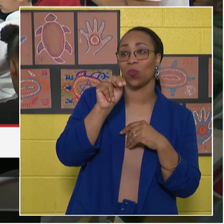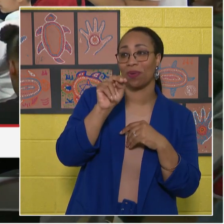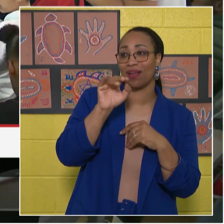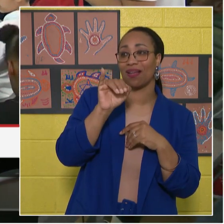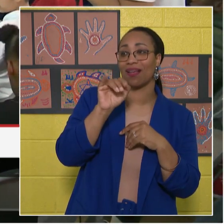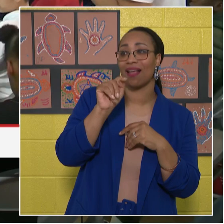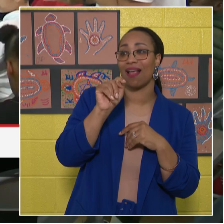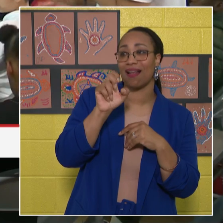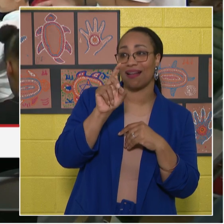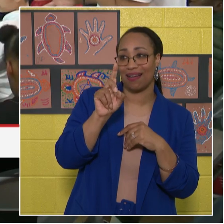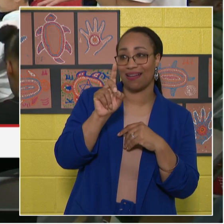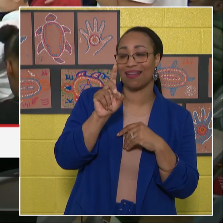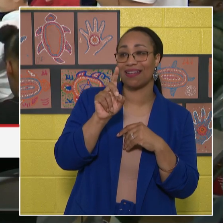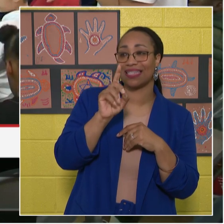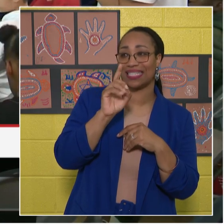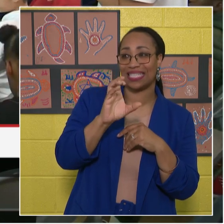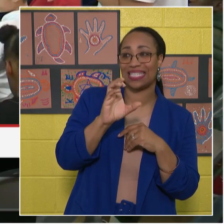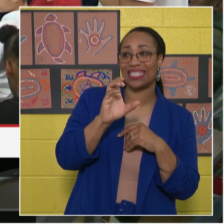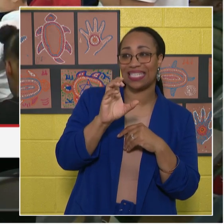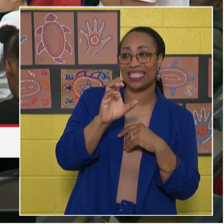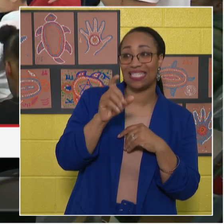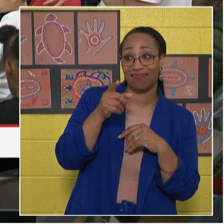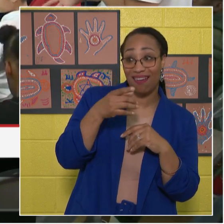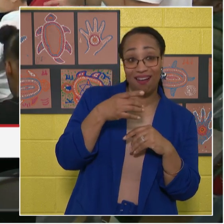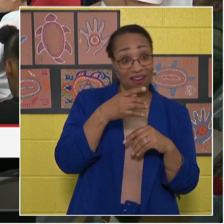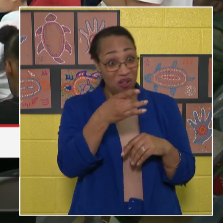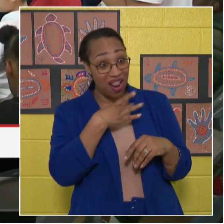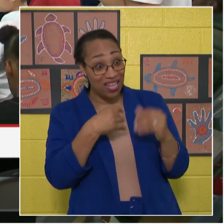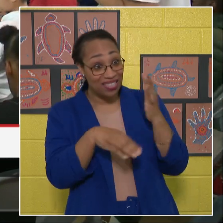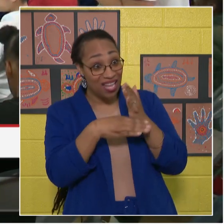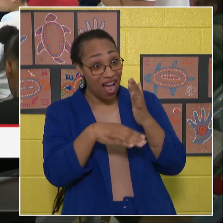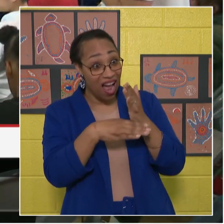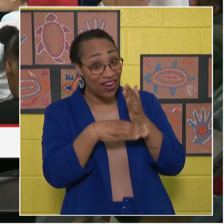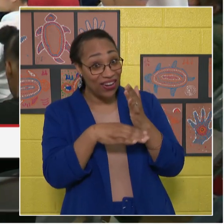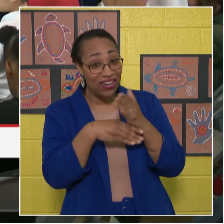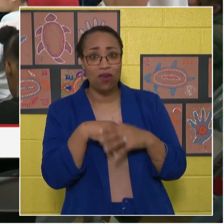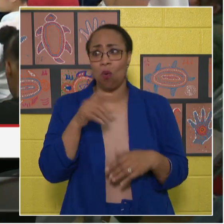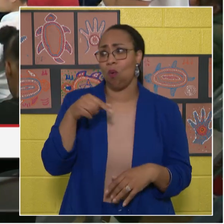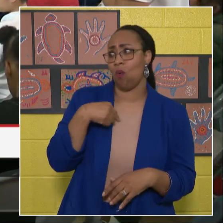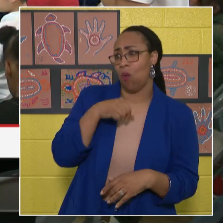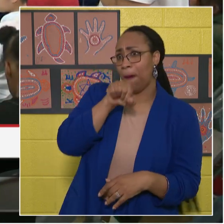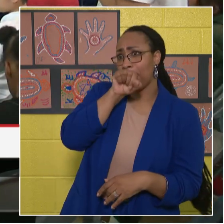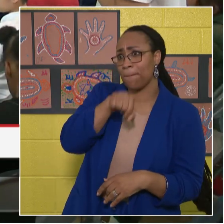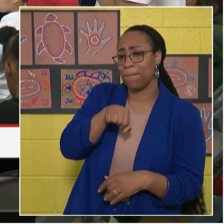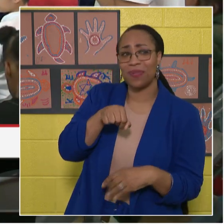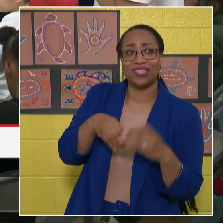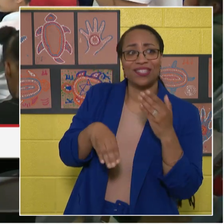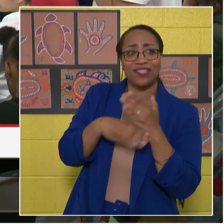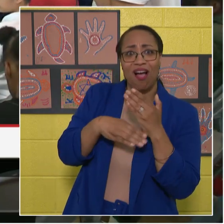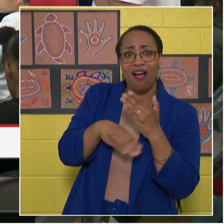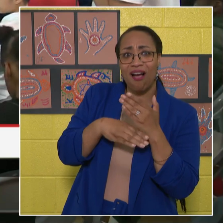I love really much soccer. Mm-hmm. I'm a soccer fan, and like